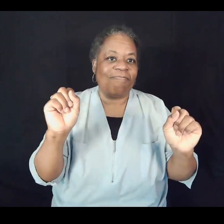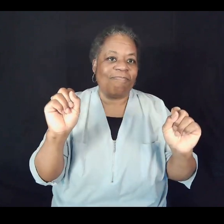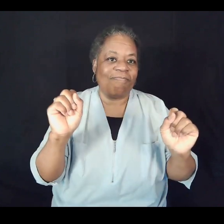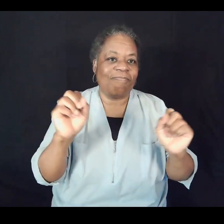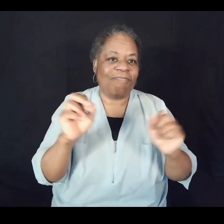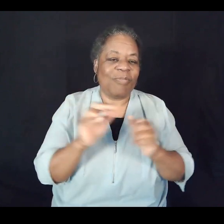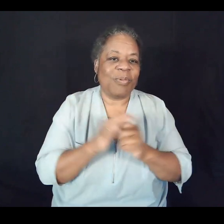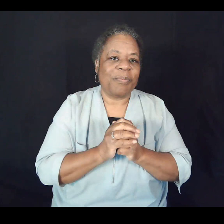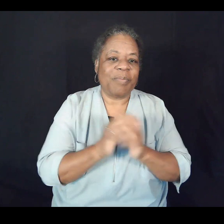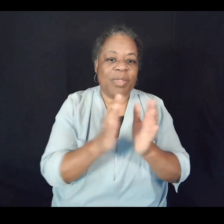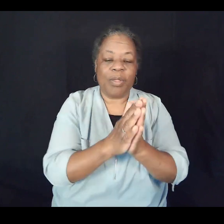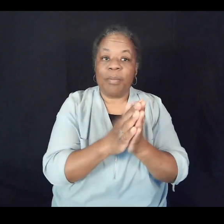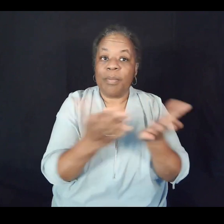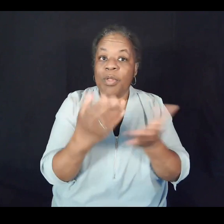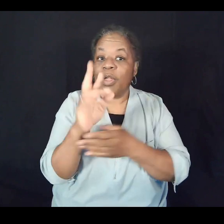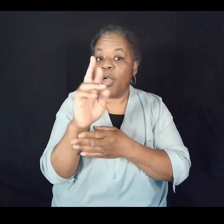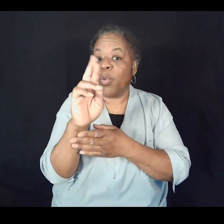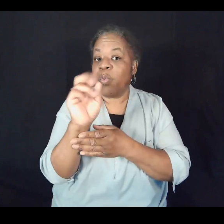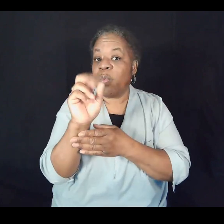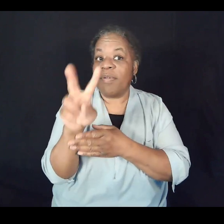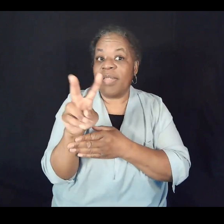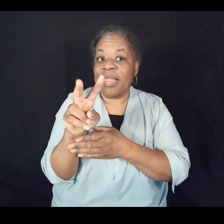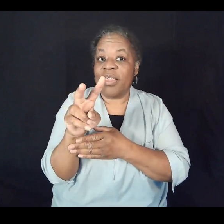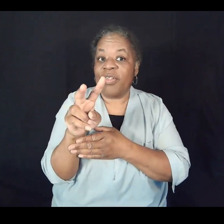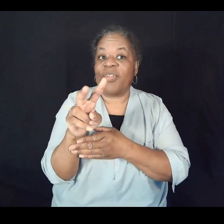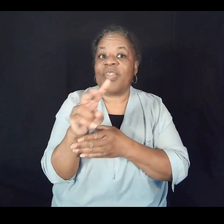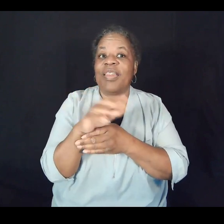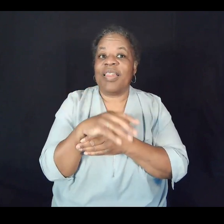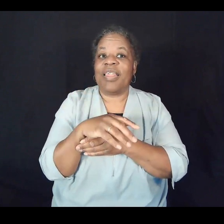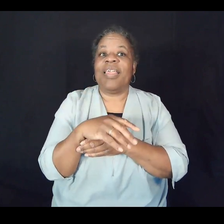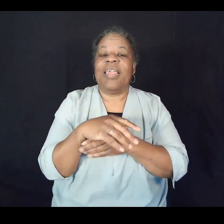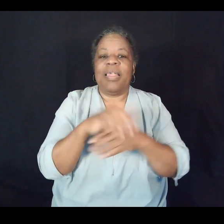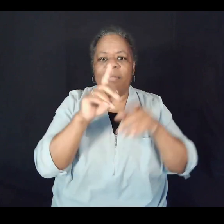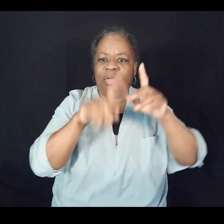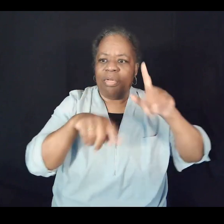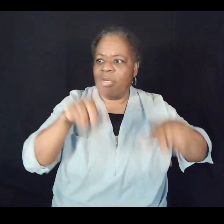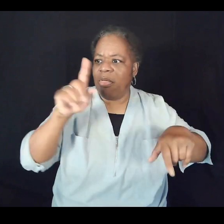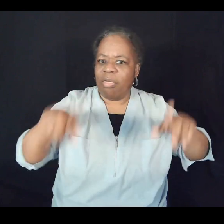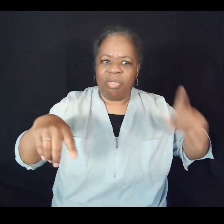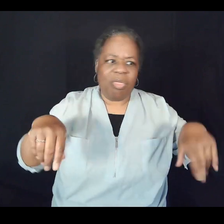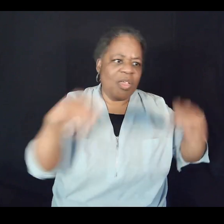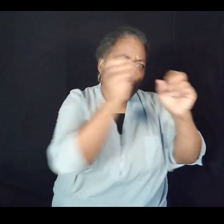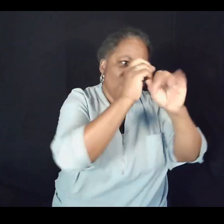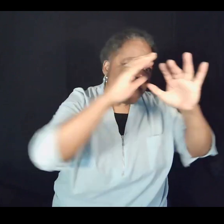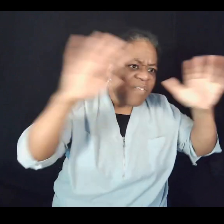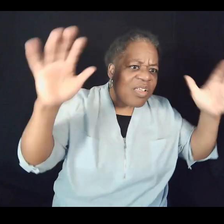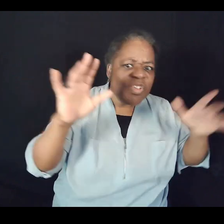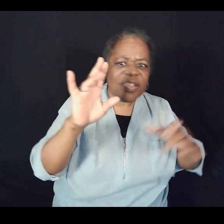The book of Revelation is all over the place. Visions and 7